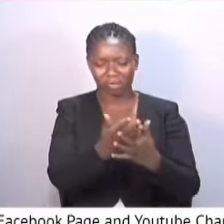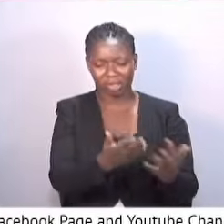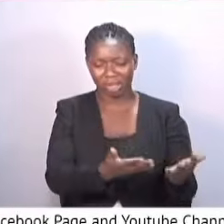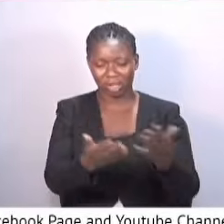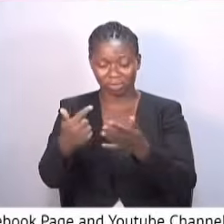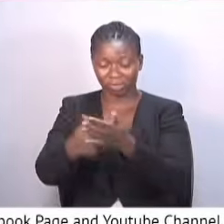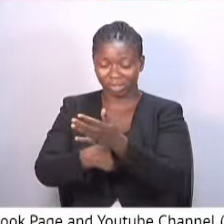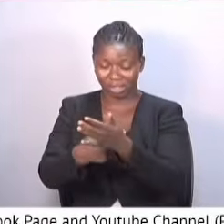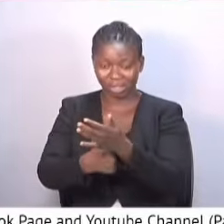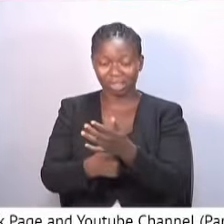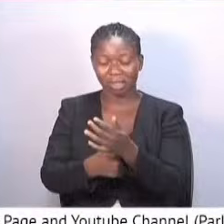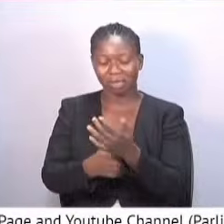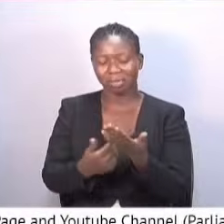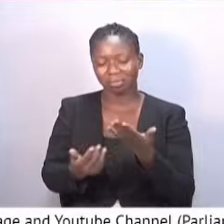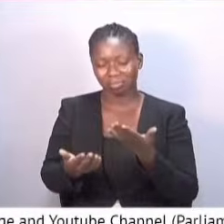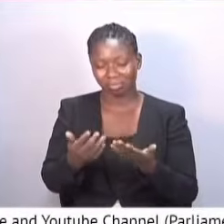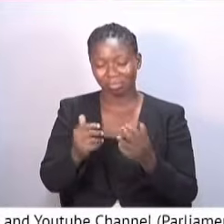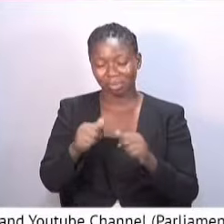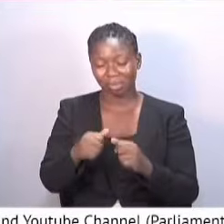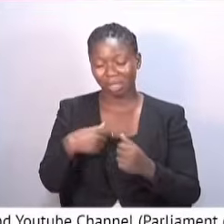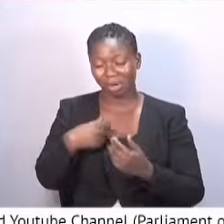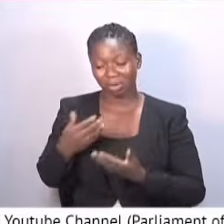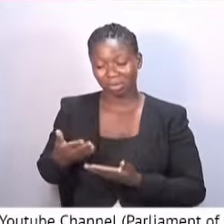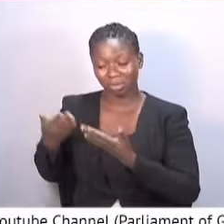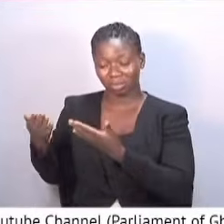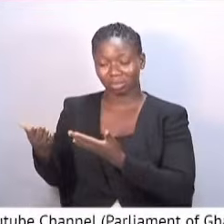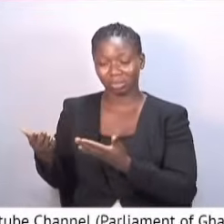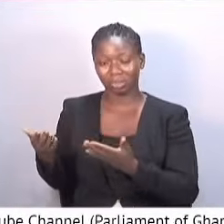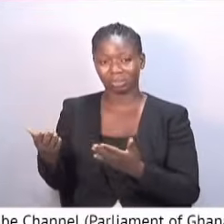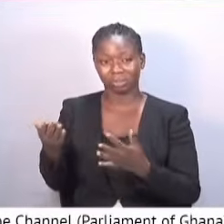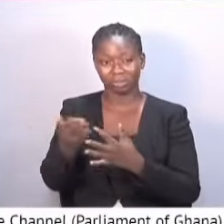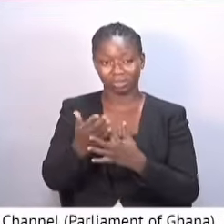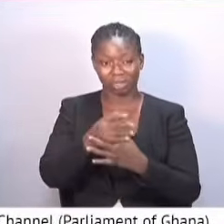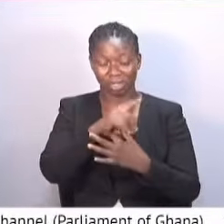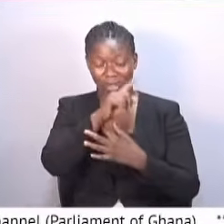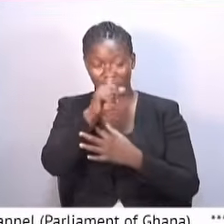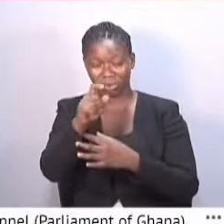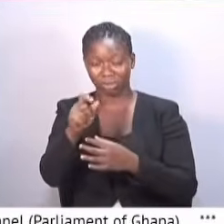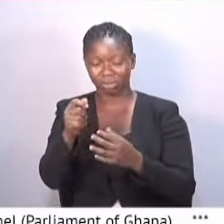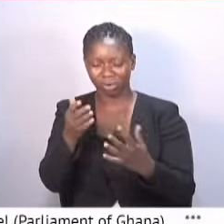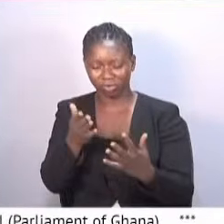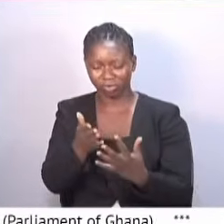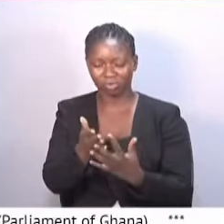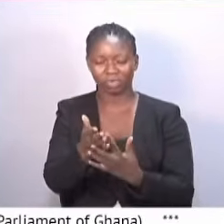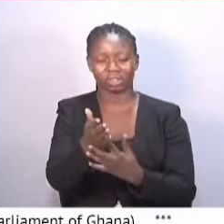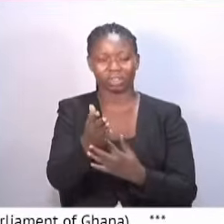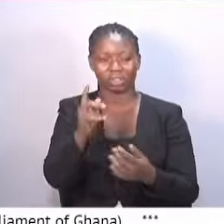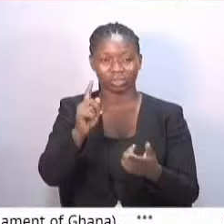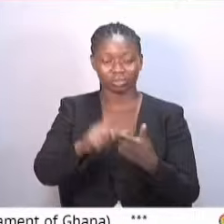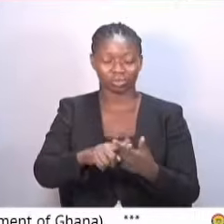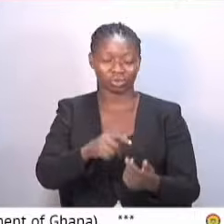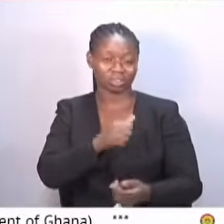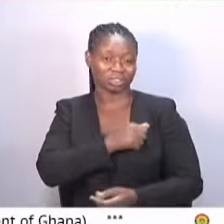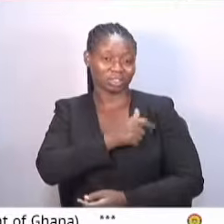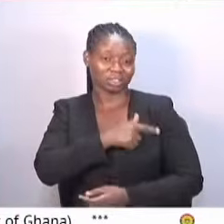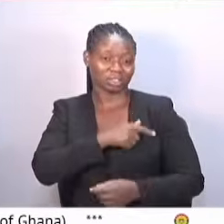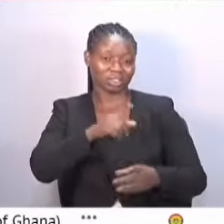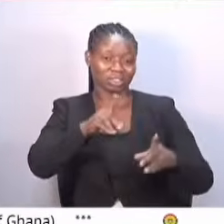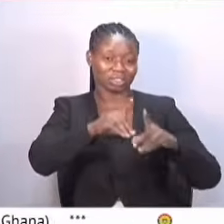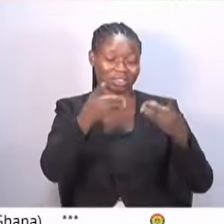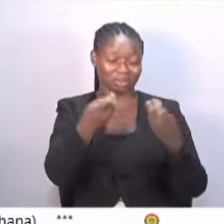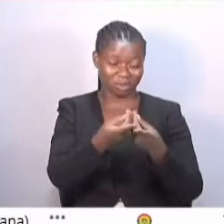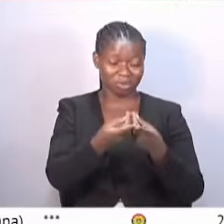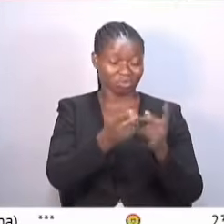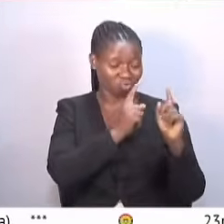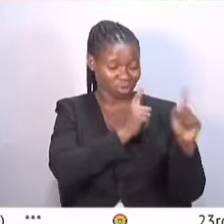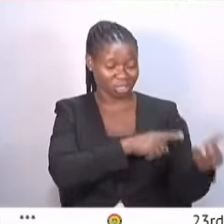Ghana, then I will suggest that he should file a question which will direct to the Attorney General Department to take